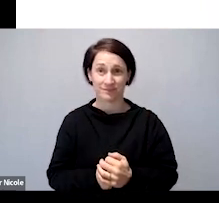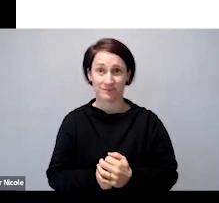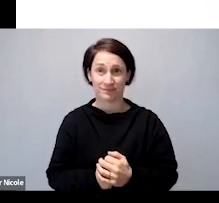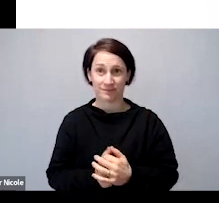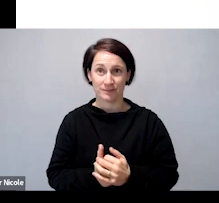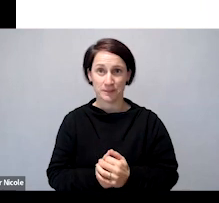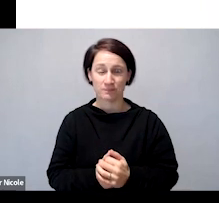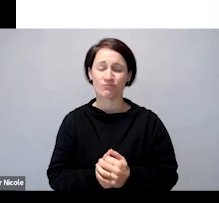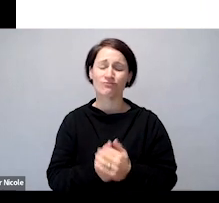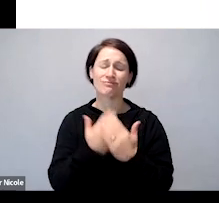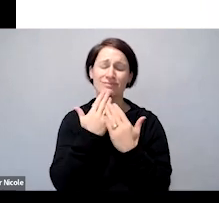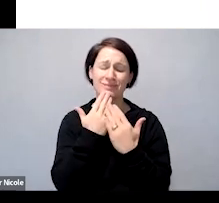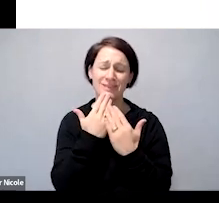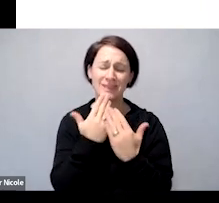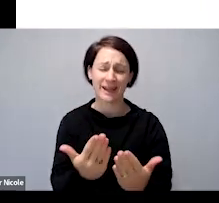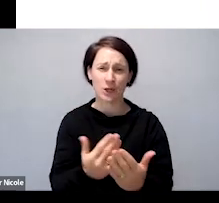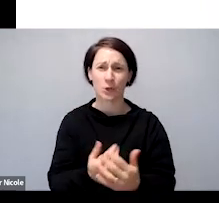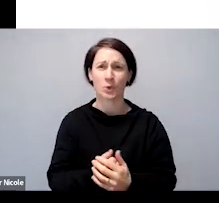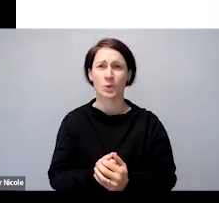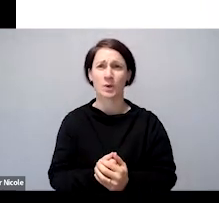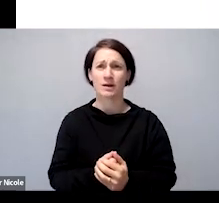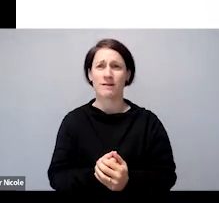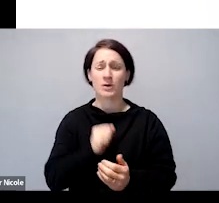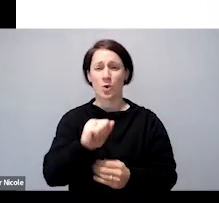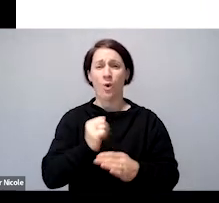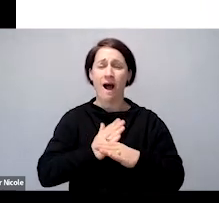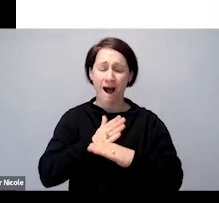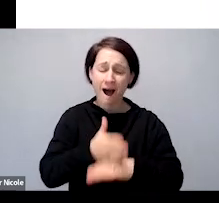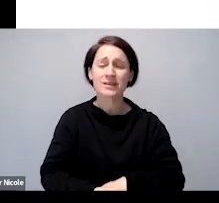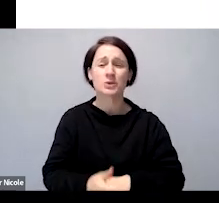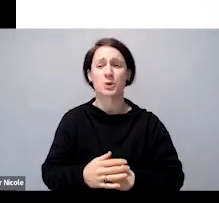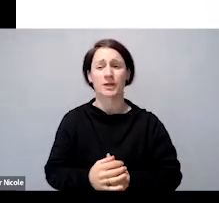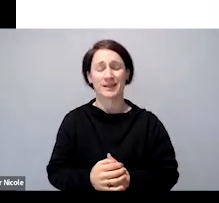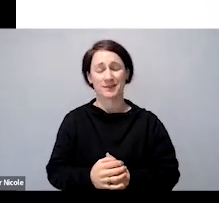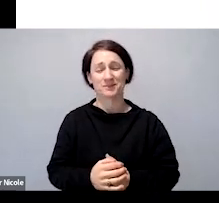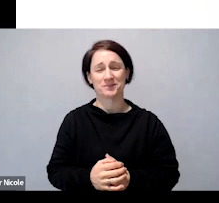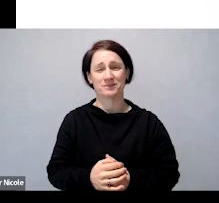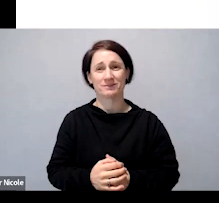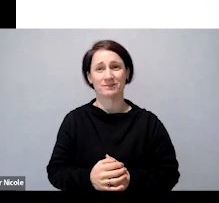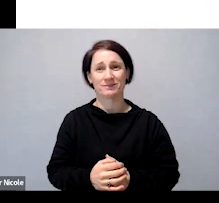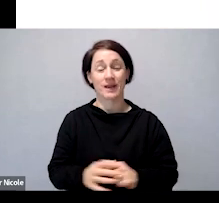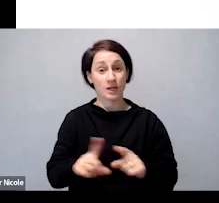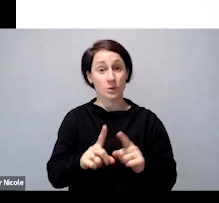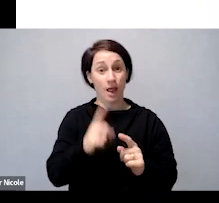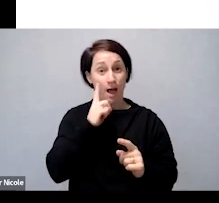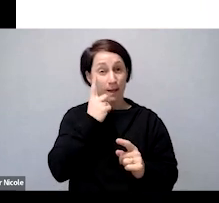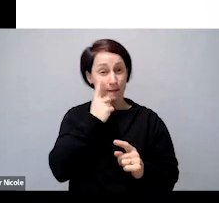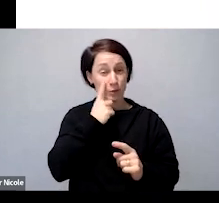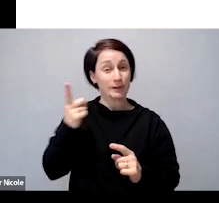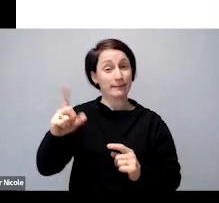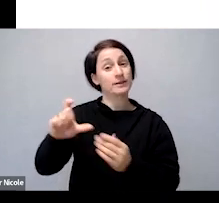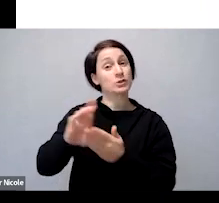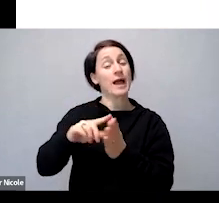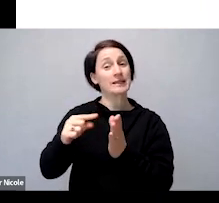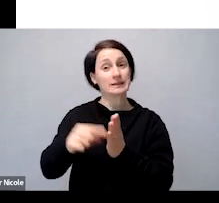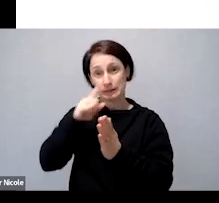big thank you for all of that work. And look, I'm acknowledging as well, I've been watching the chat during Michelle's